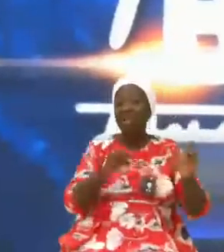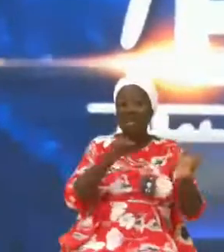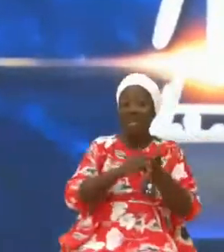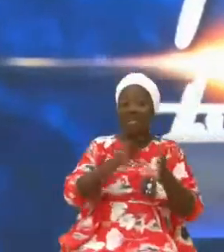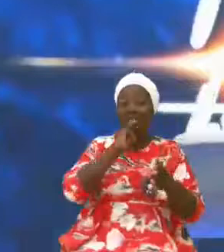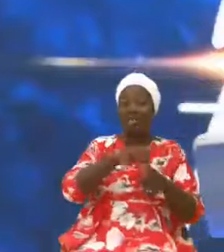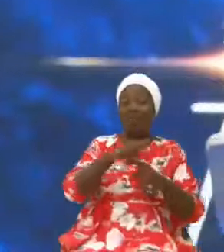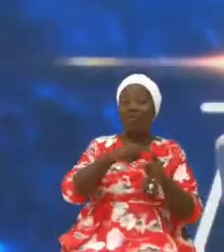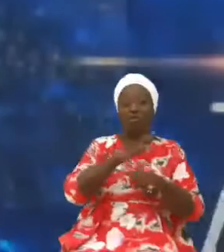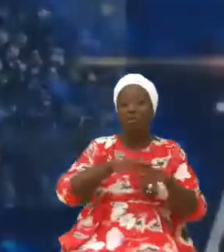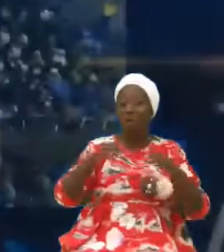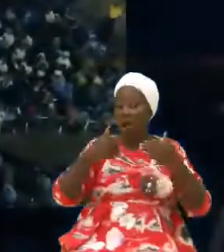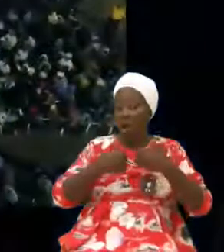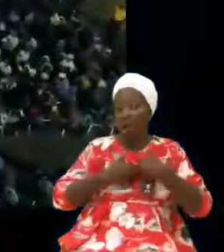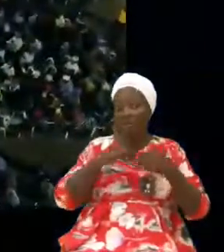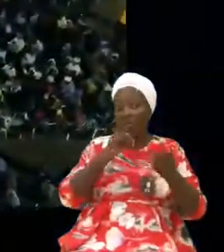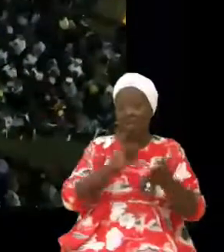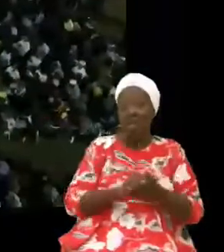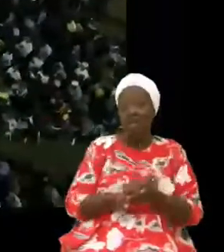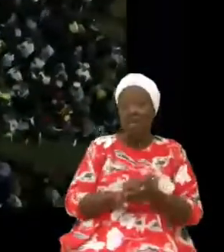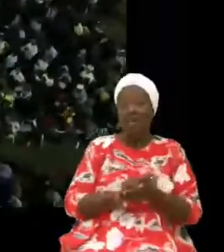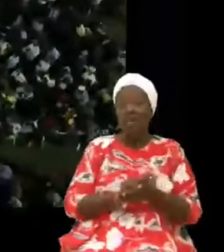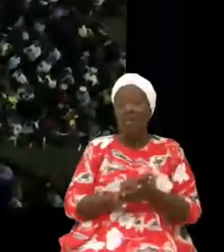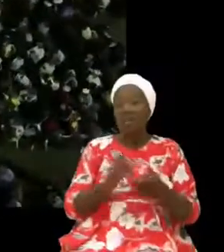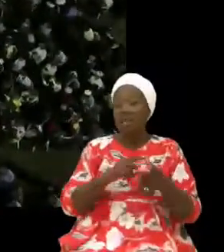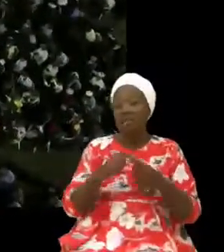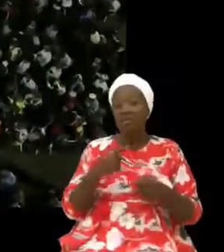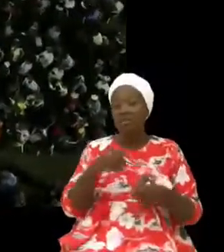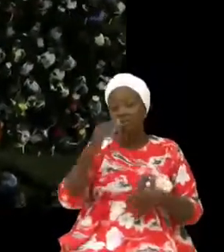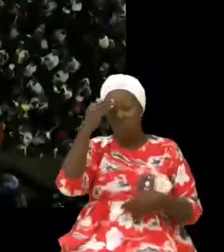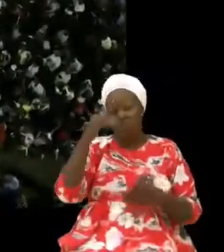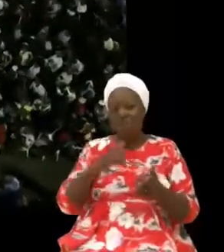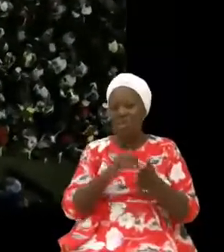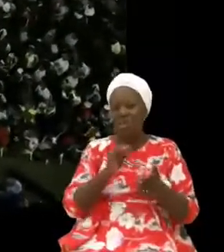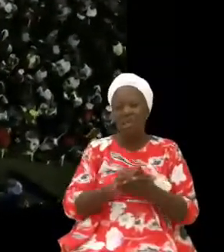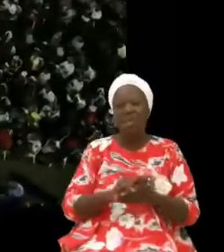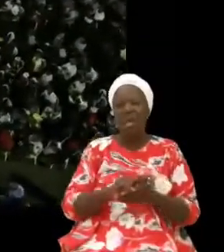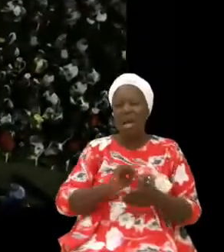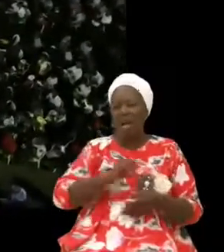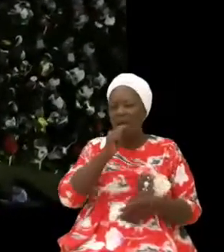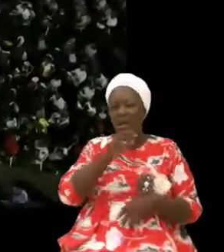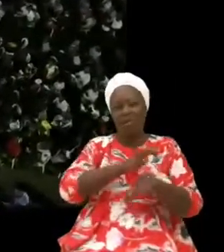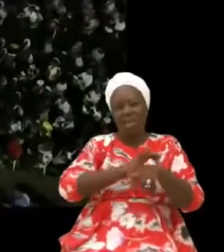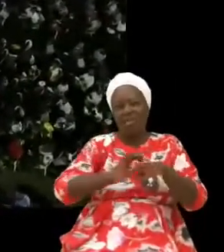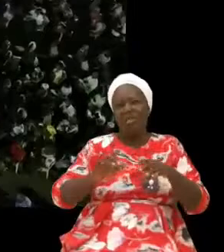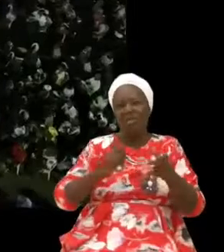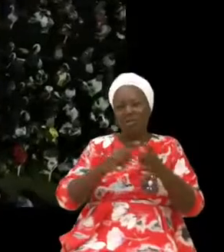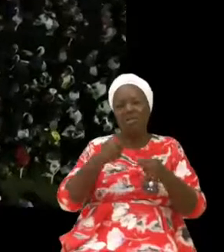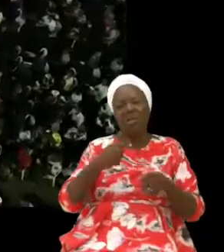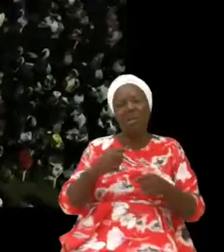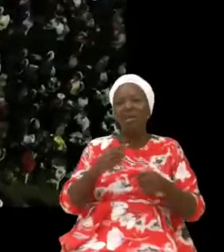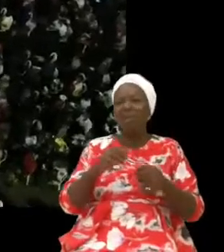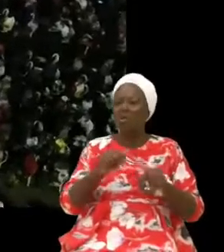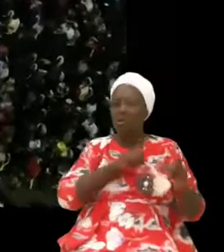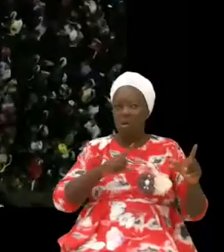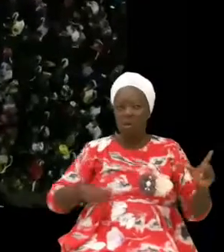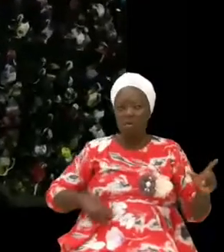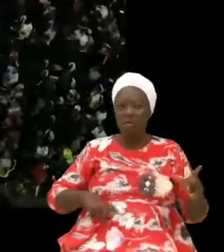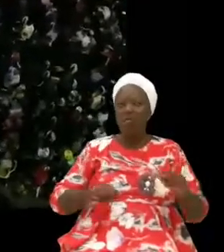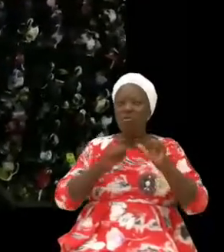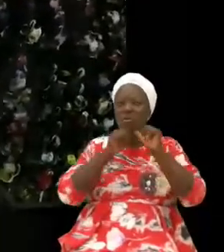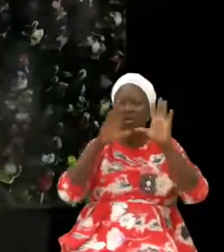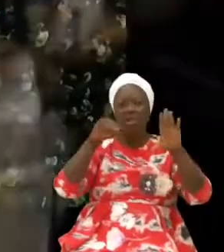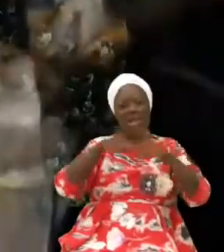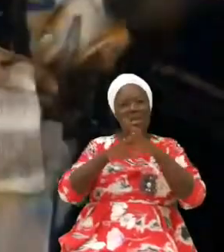merit mercy. It's when you don't have a merit and you say nothing in my hand